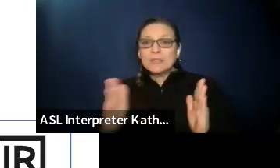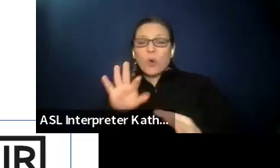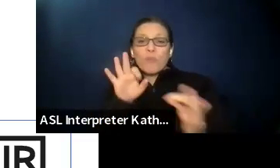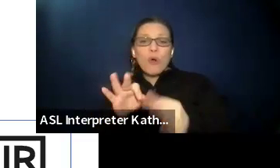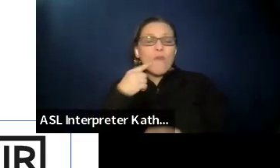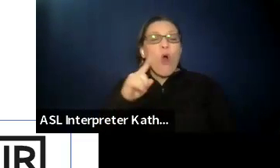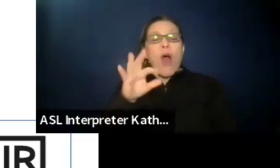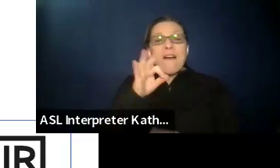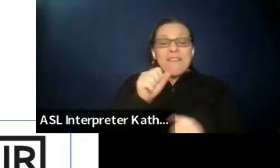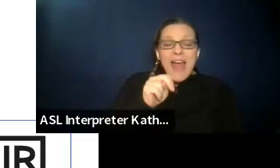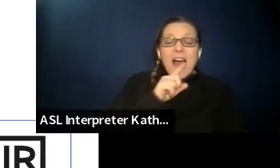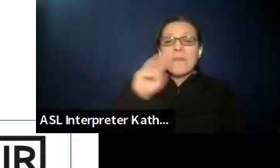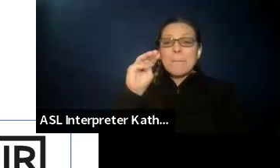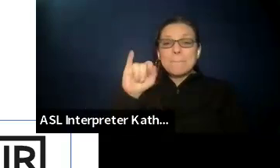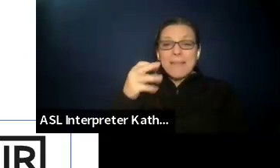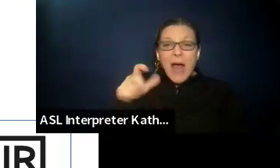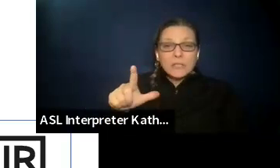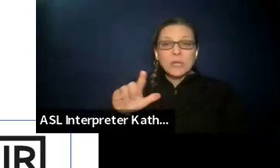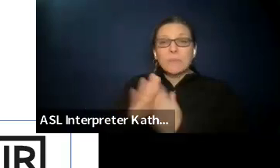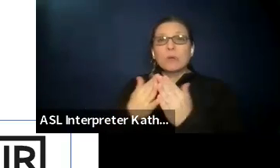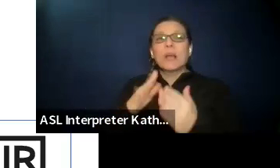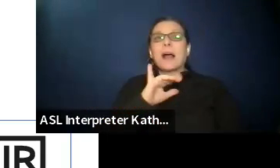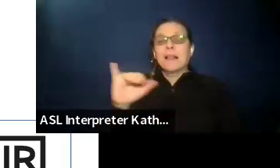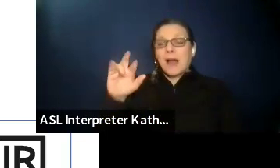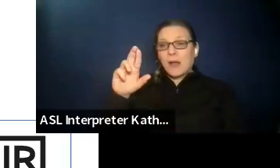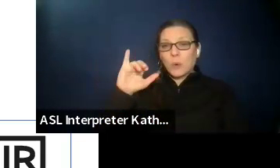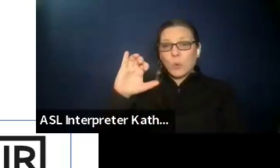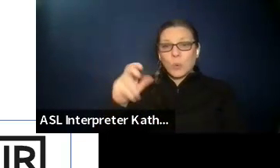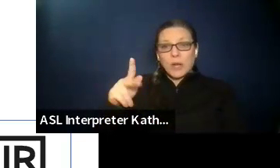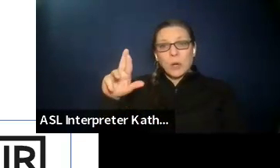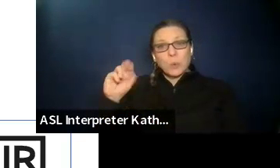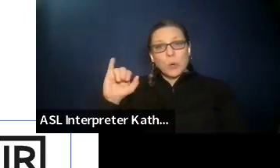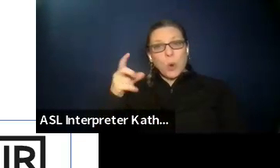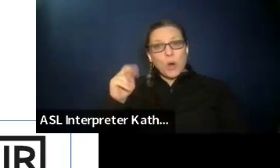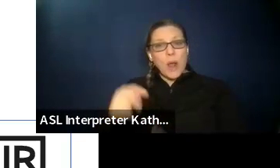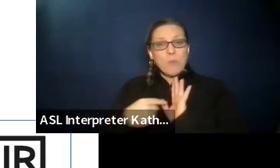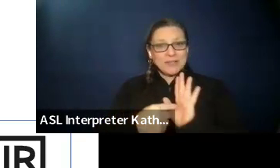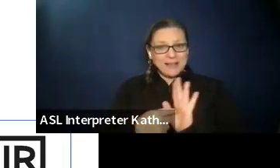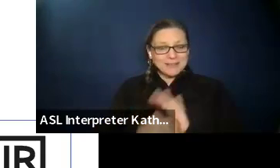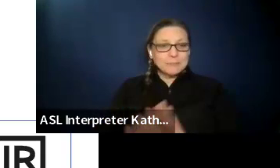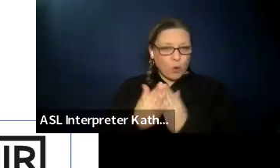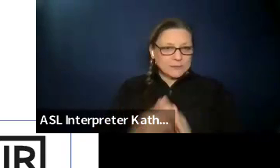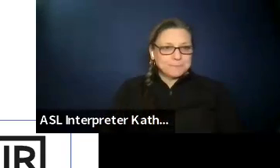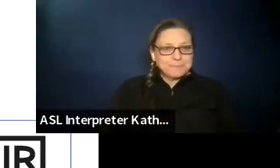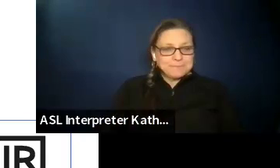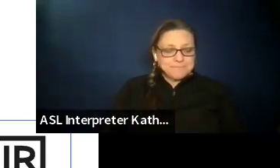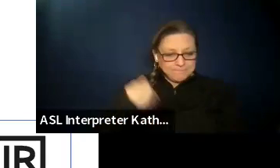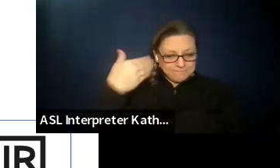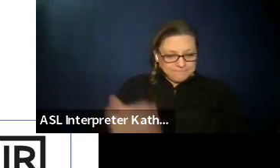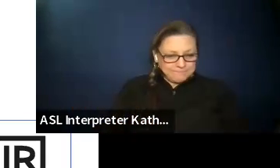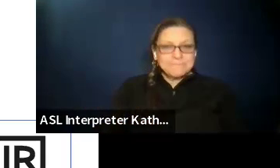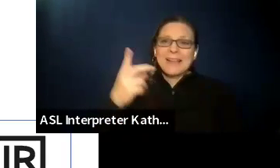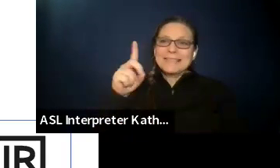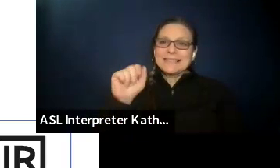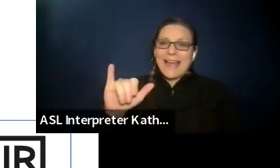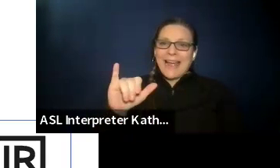of mythology-based fantasy series such as the Rick Riordan Presents line. Next. And